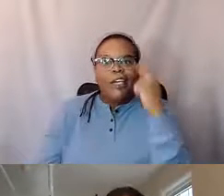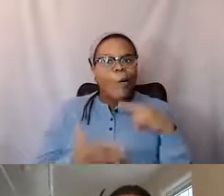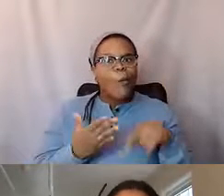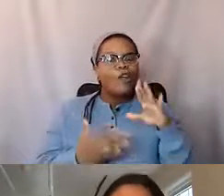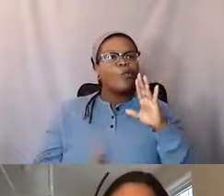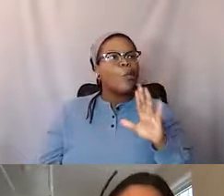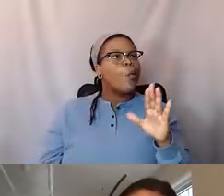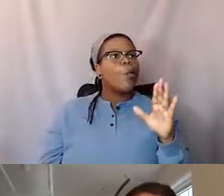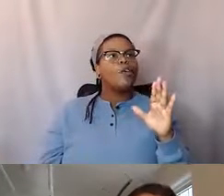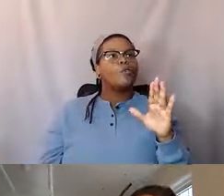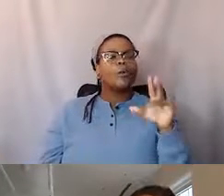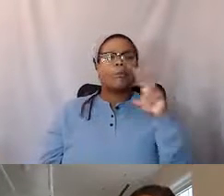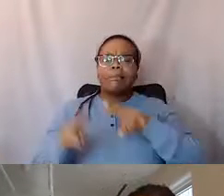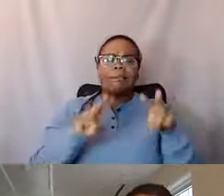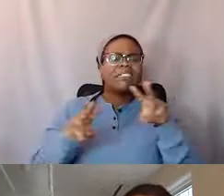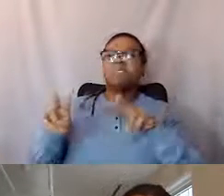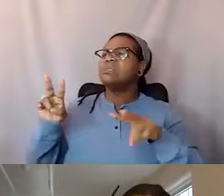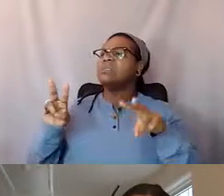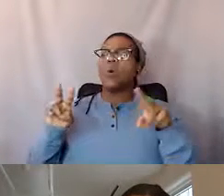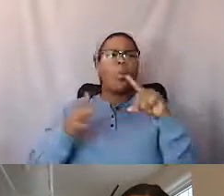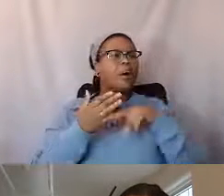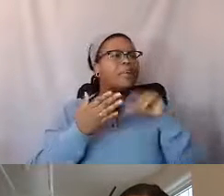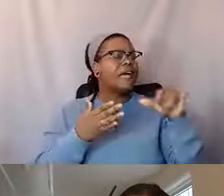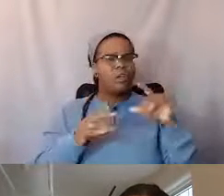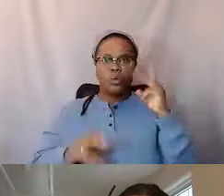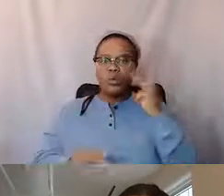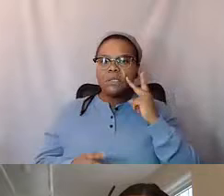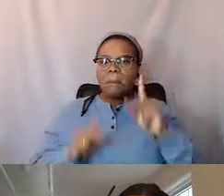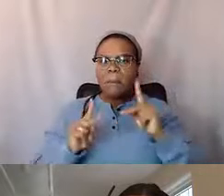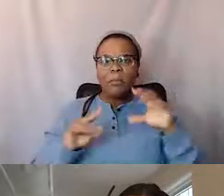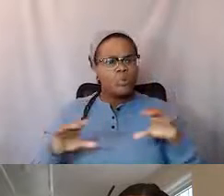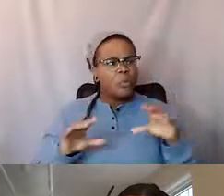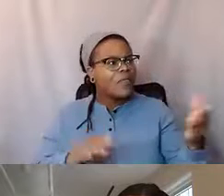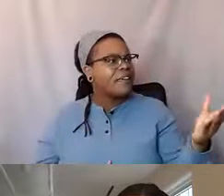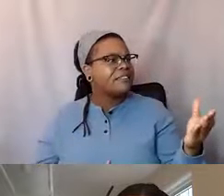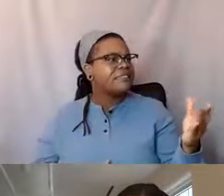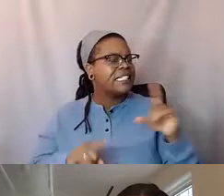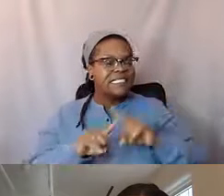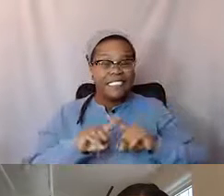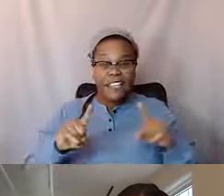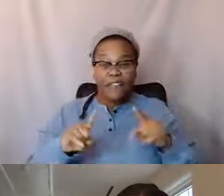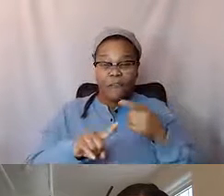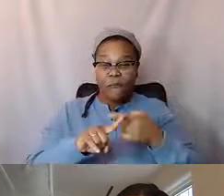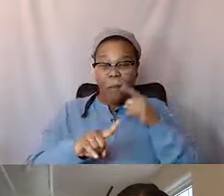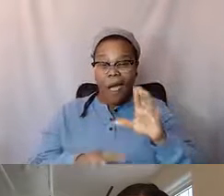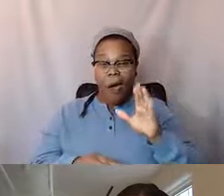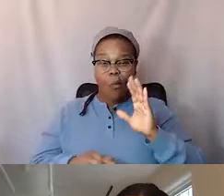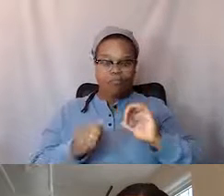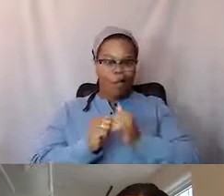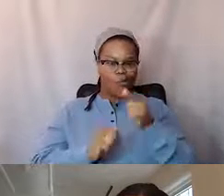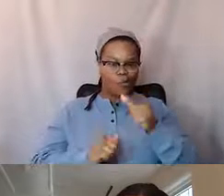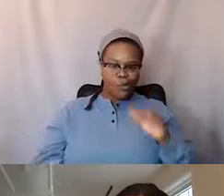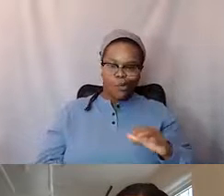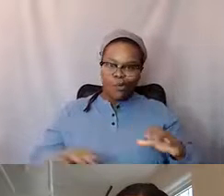you're looking at when you see people doing things that are different from the way you do them, or